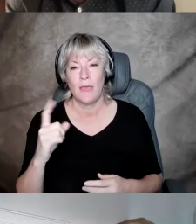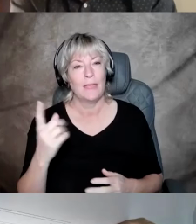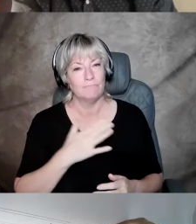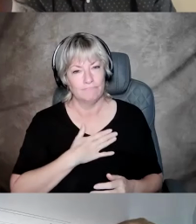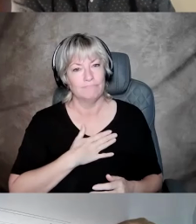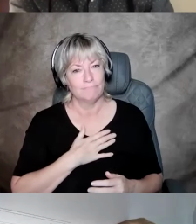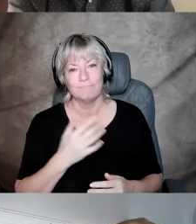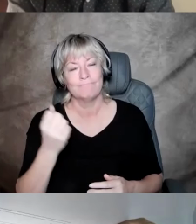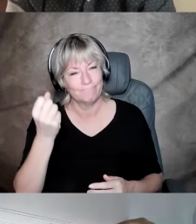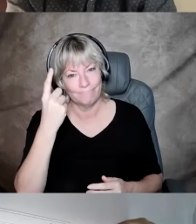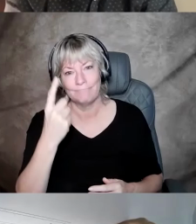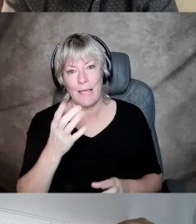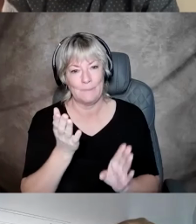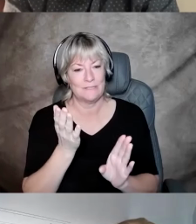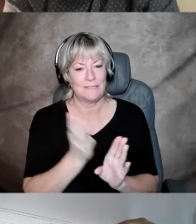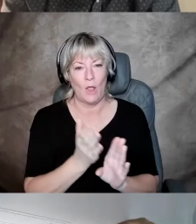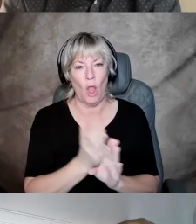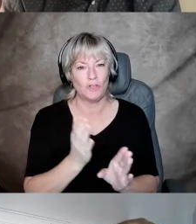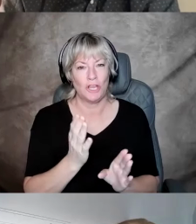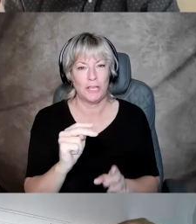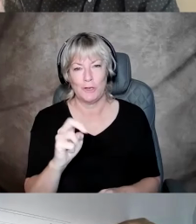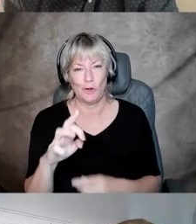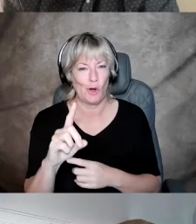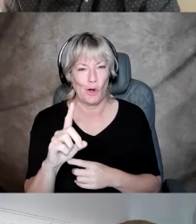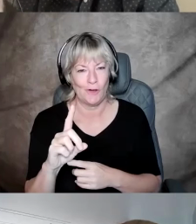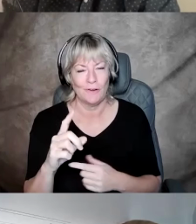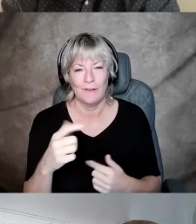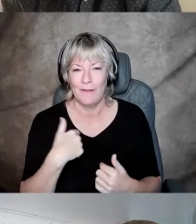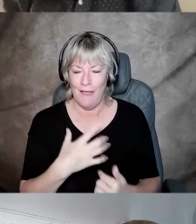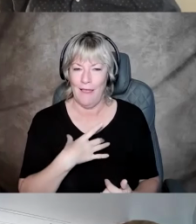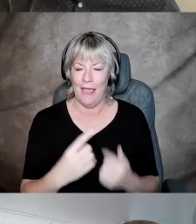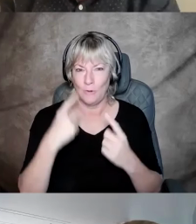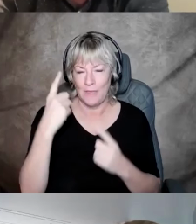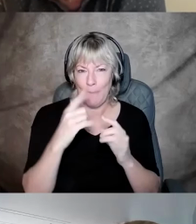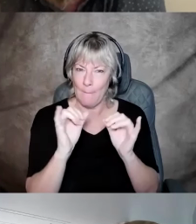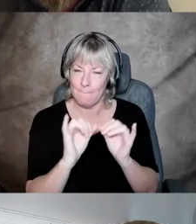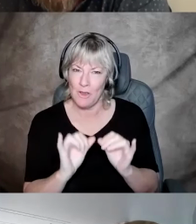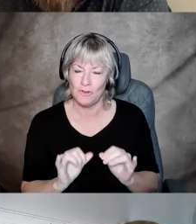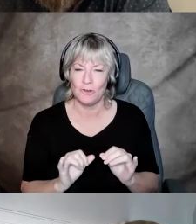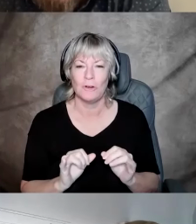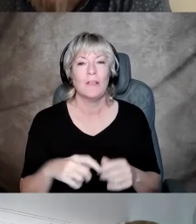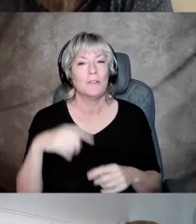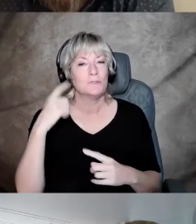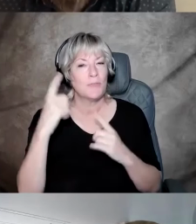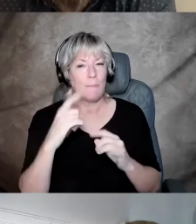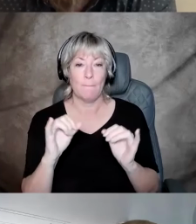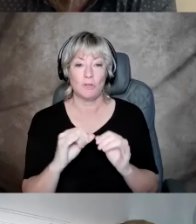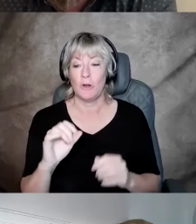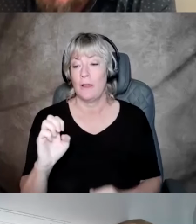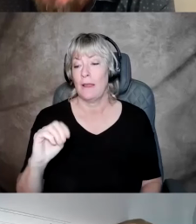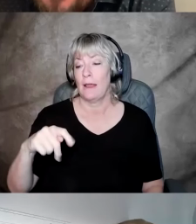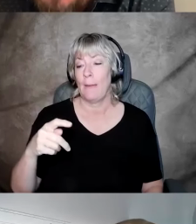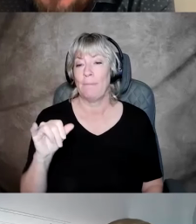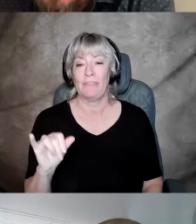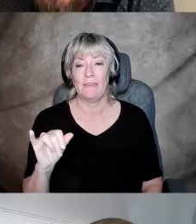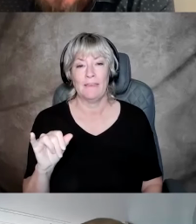As a psychology nerd at my core, I like to think about measurement. And so when you think about measurement, empathy is a particular